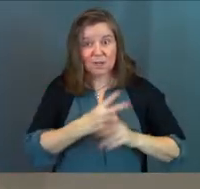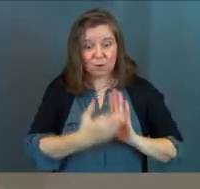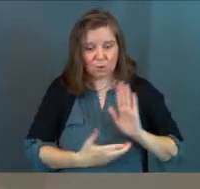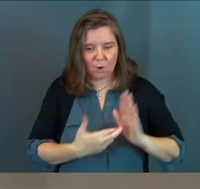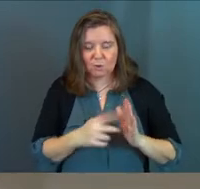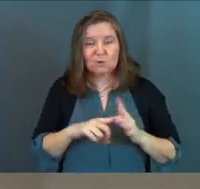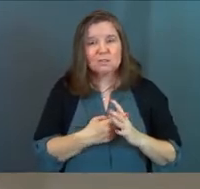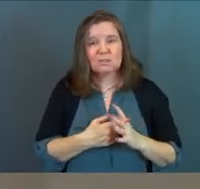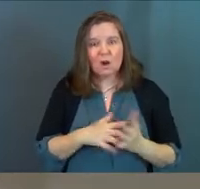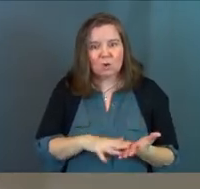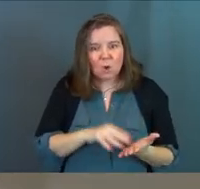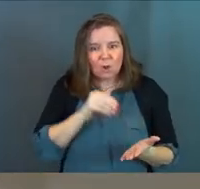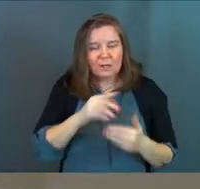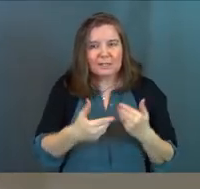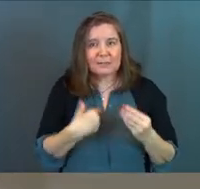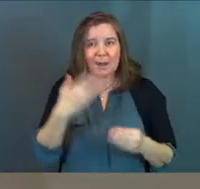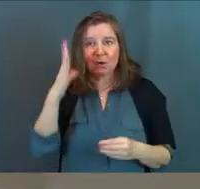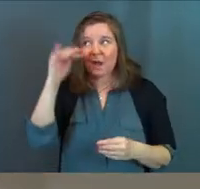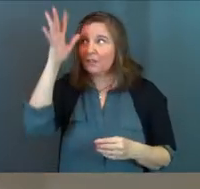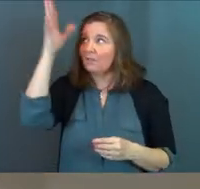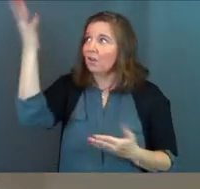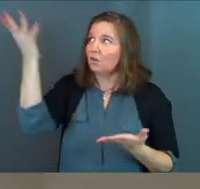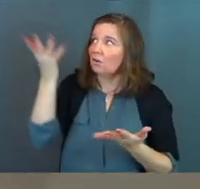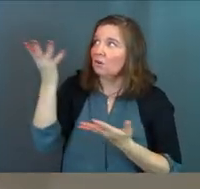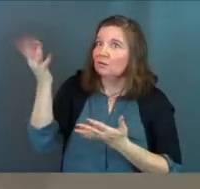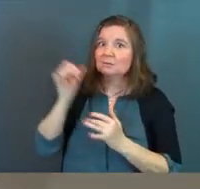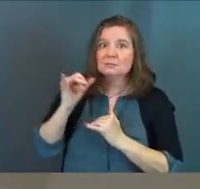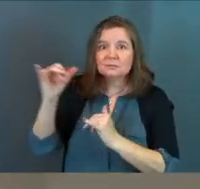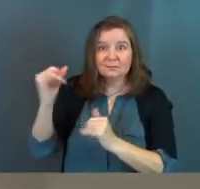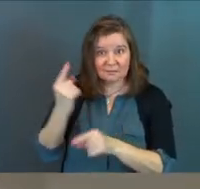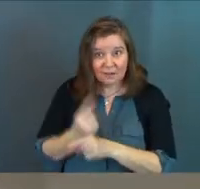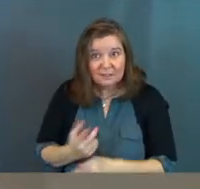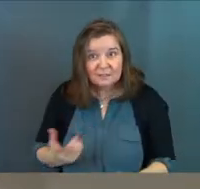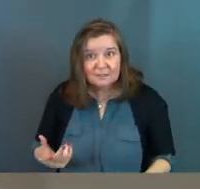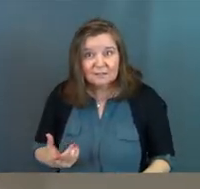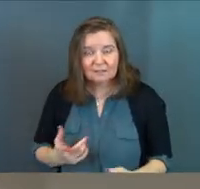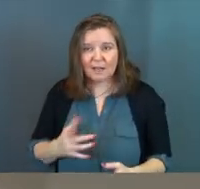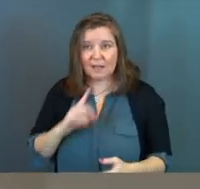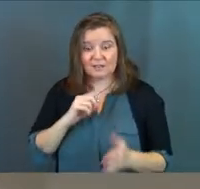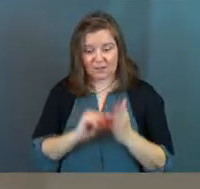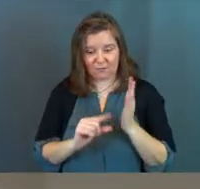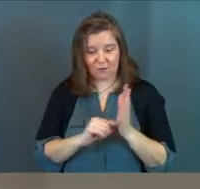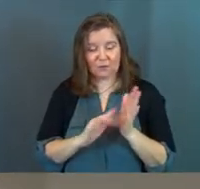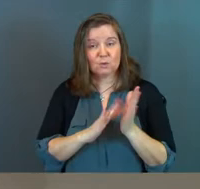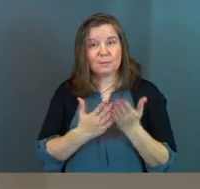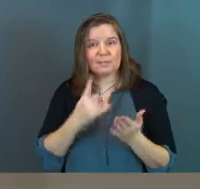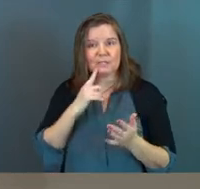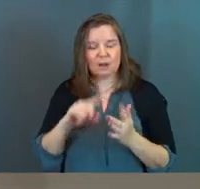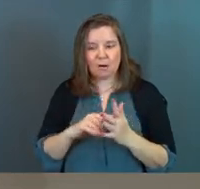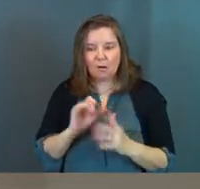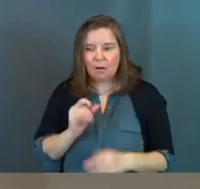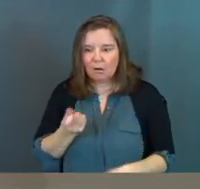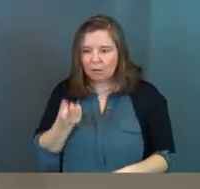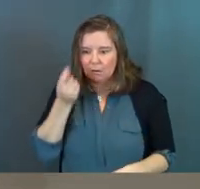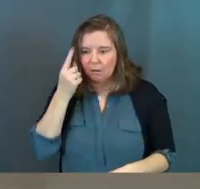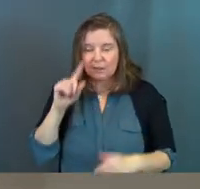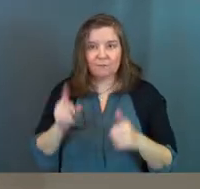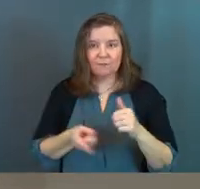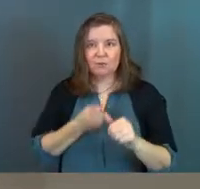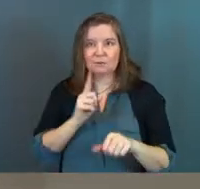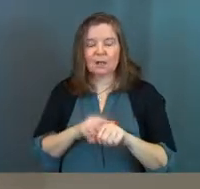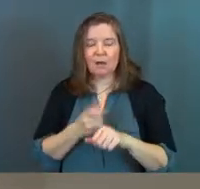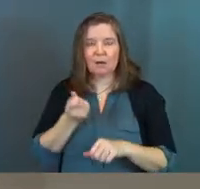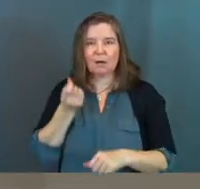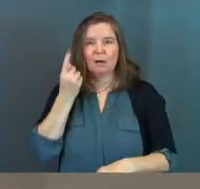caretaker role, you start to learn some things about God the Father. Don't you? Aren't there some verses in the scripture that start to come alive for the very first